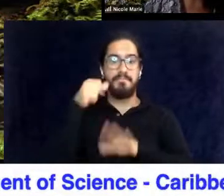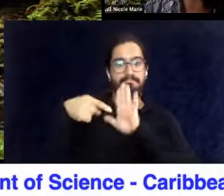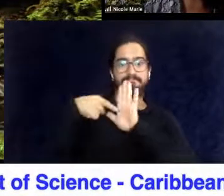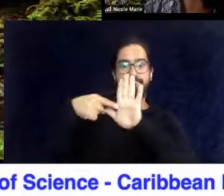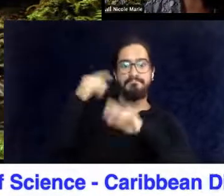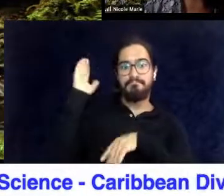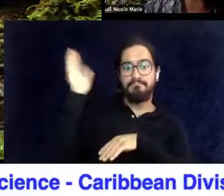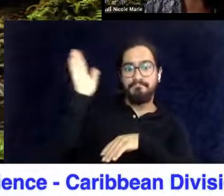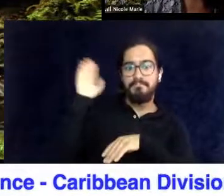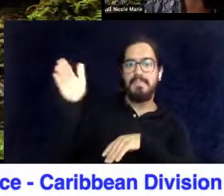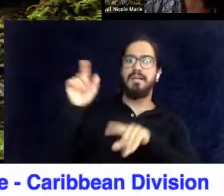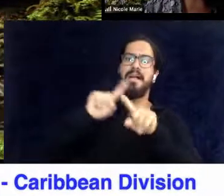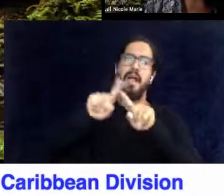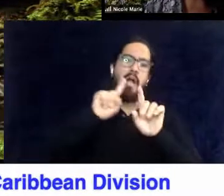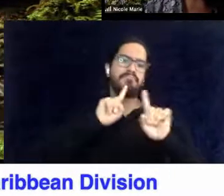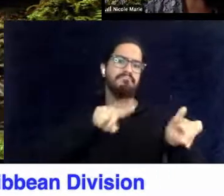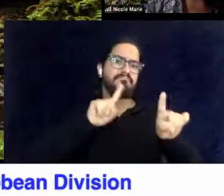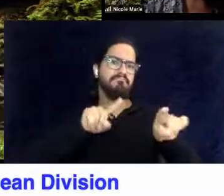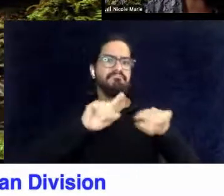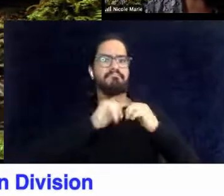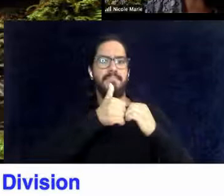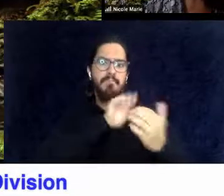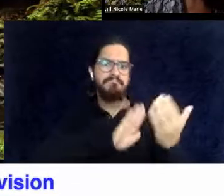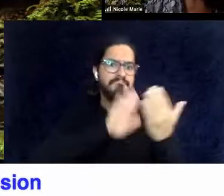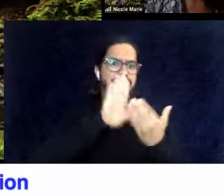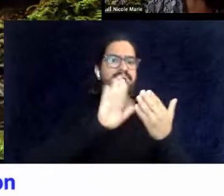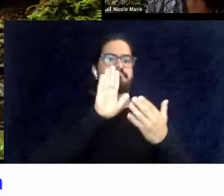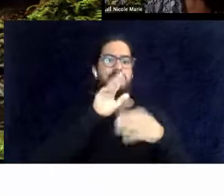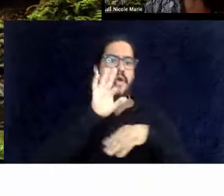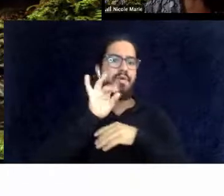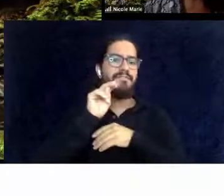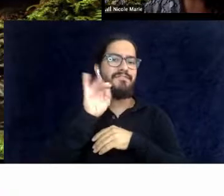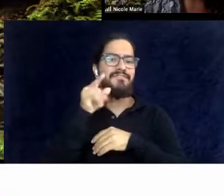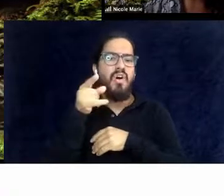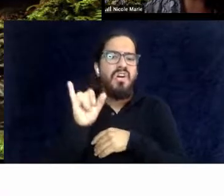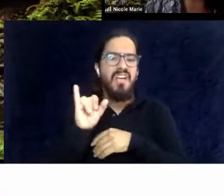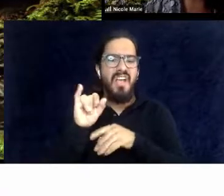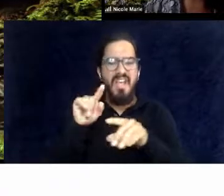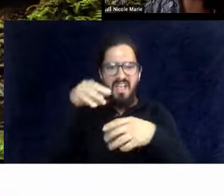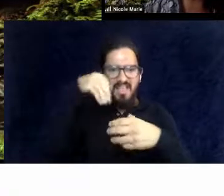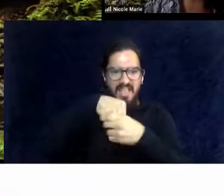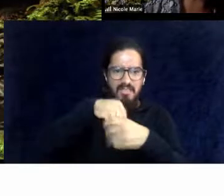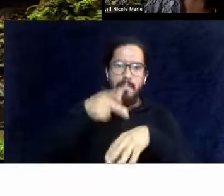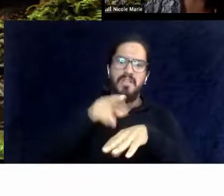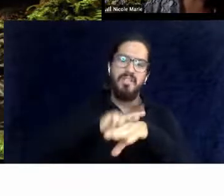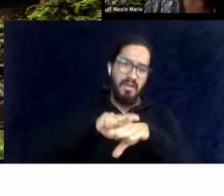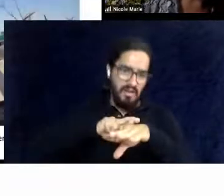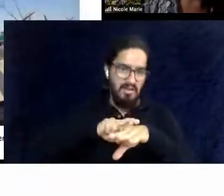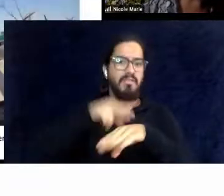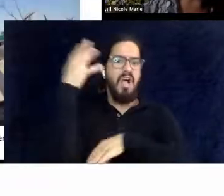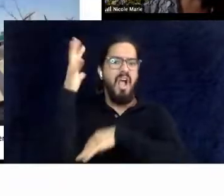responses of endophytic fungi in a Puerto Rican rainforest after Hurricane Maria. Next.